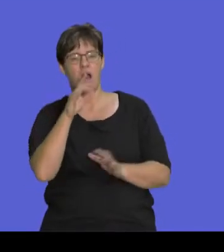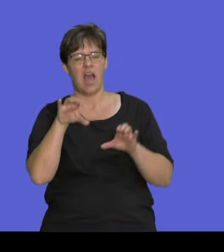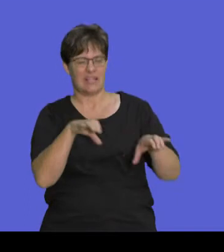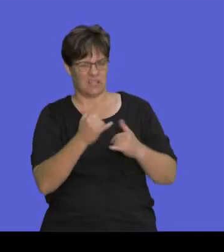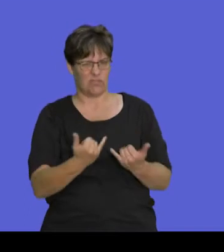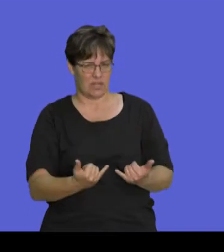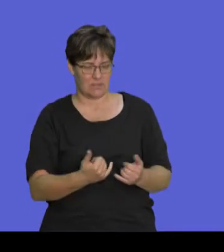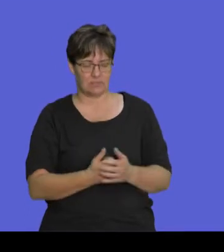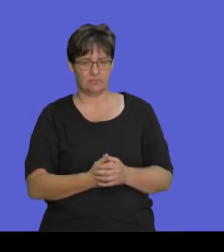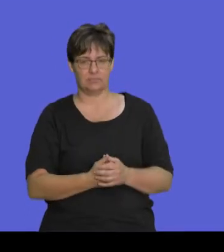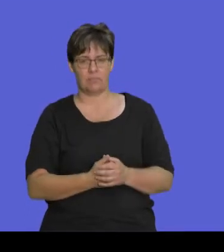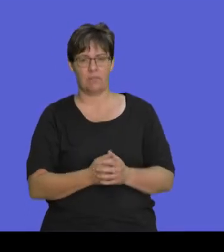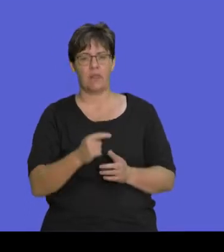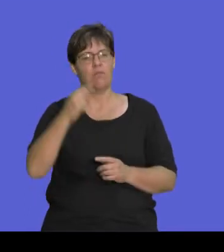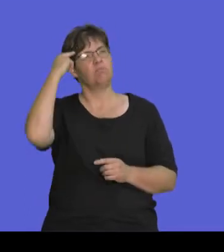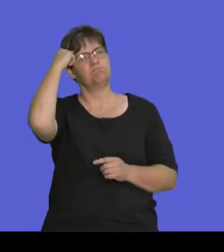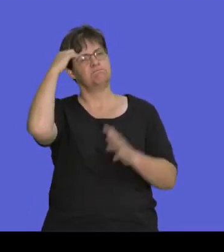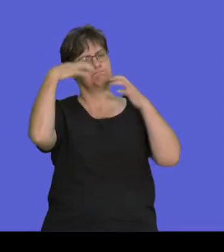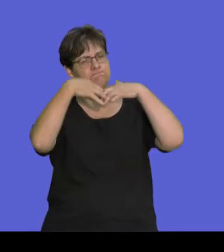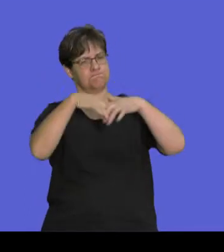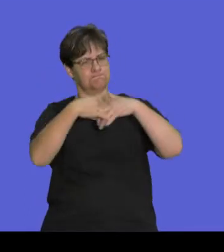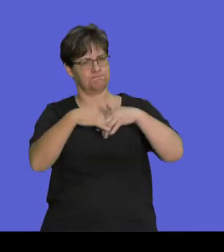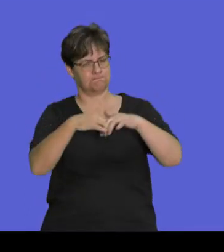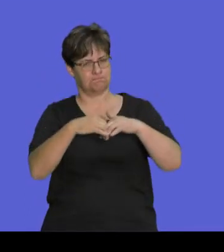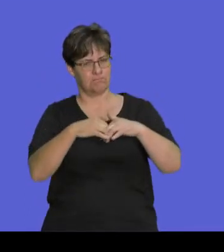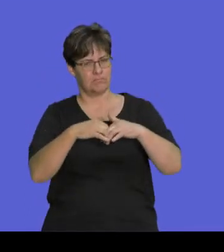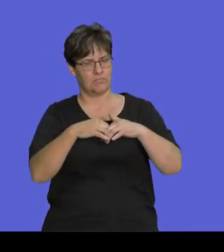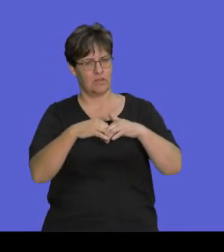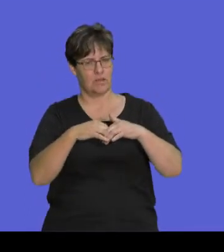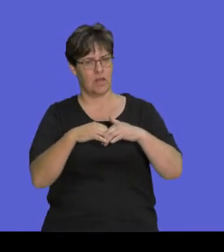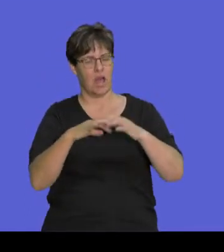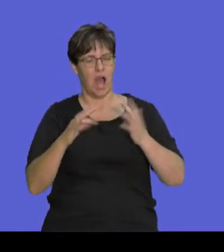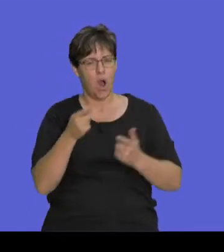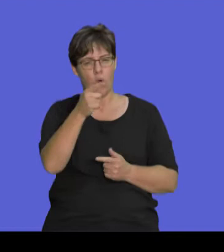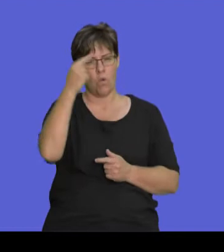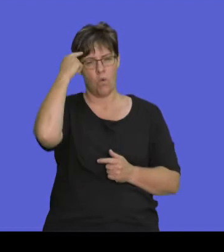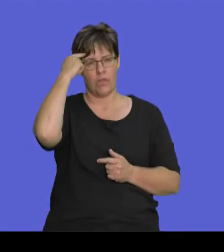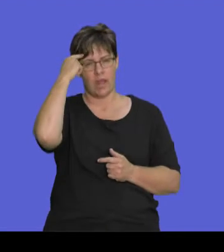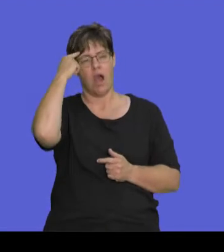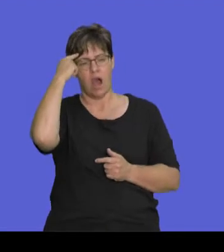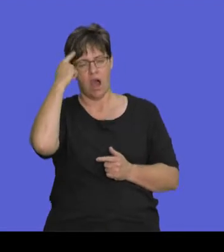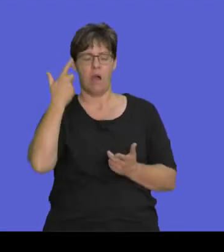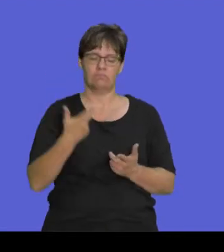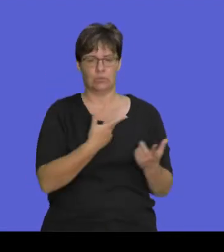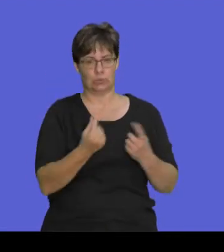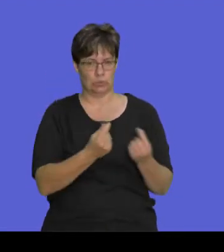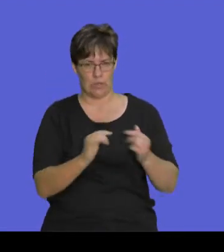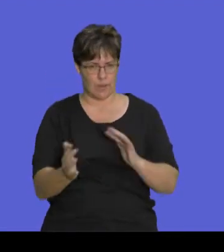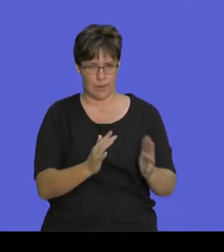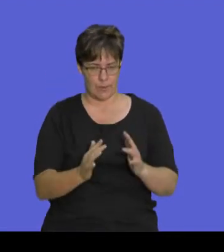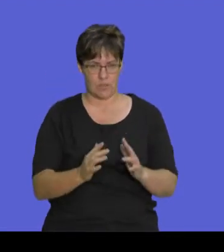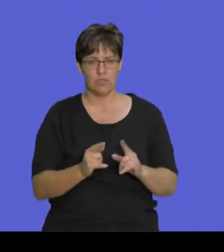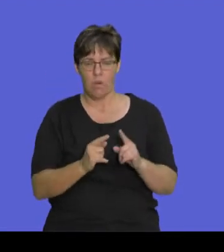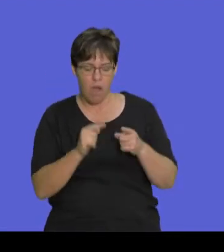our session today. This is the thought that maybe should drive our session today, so that we are able